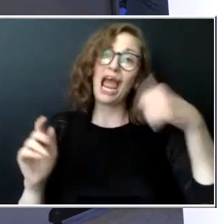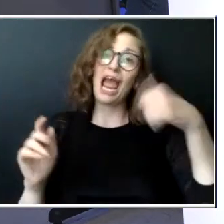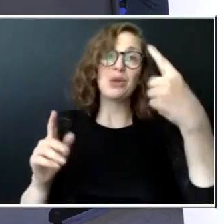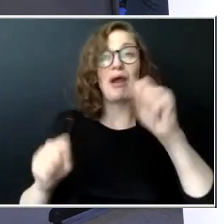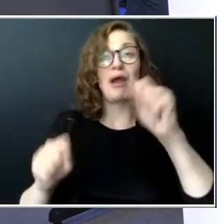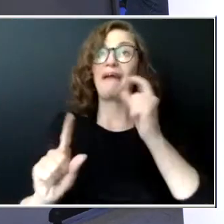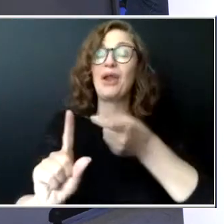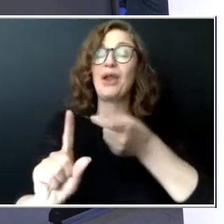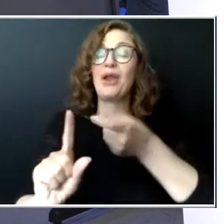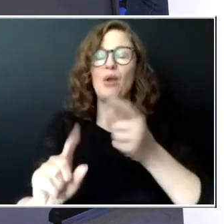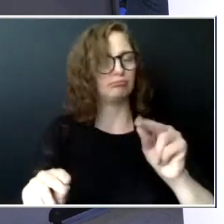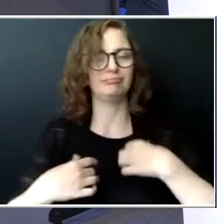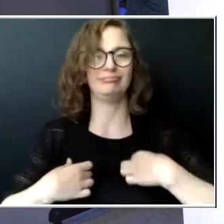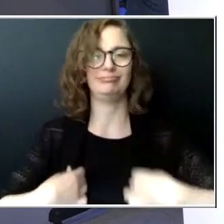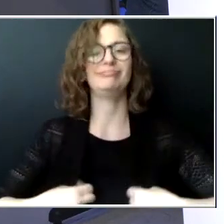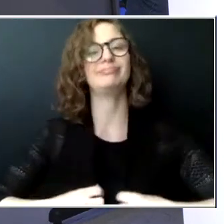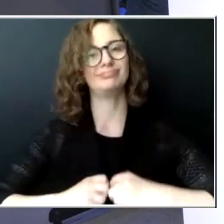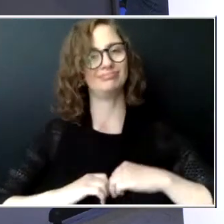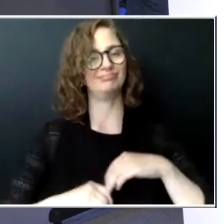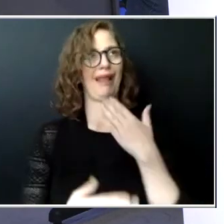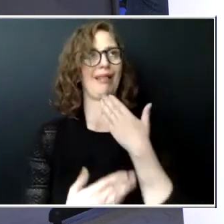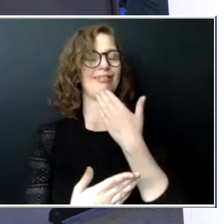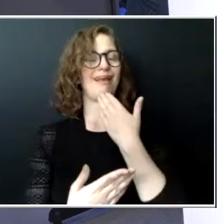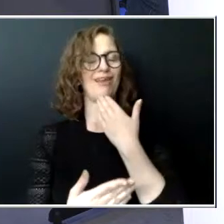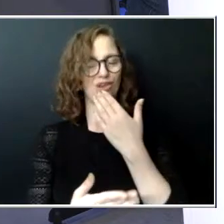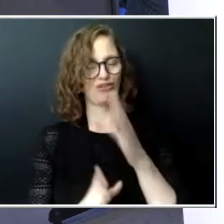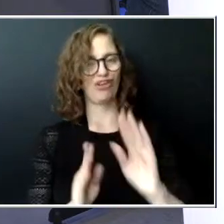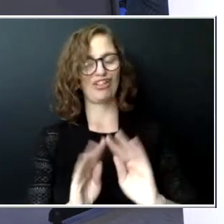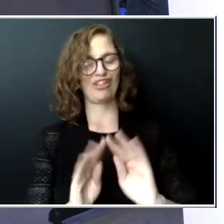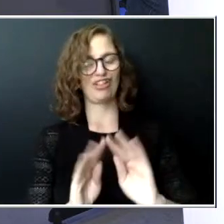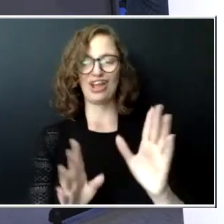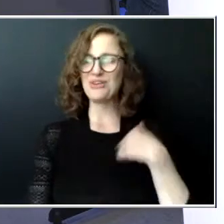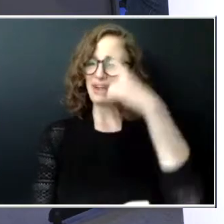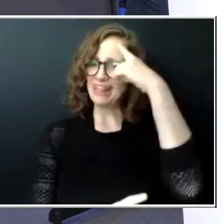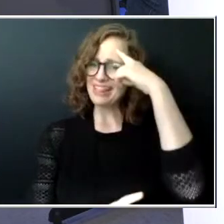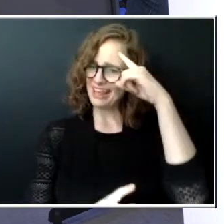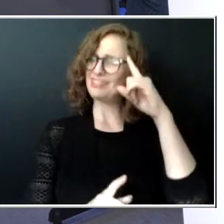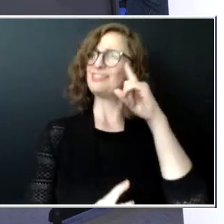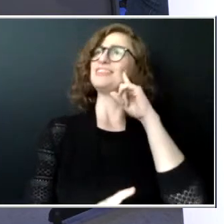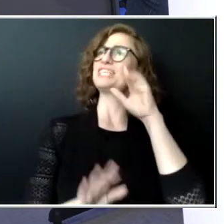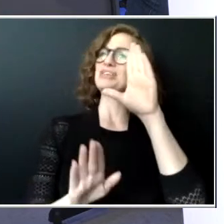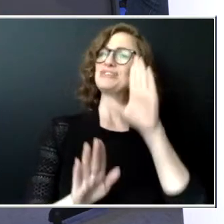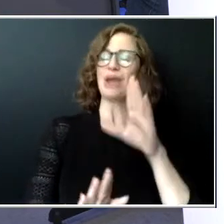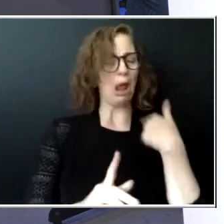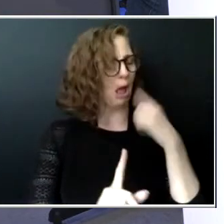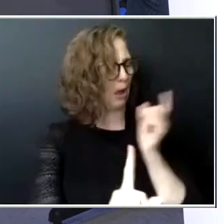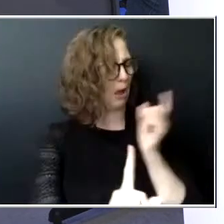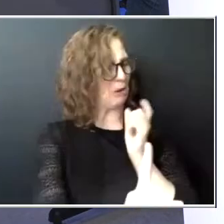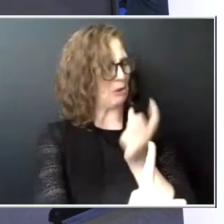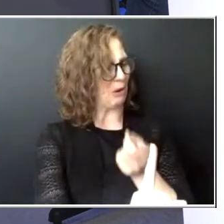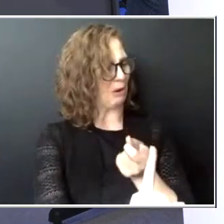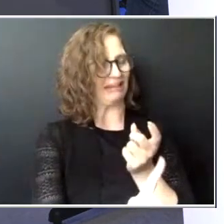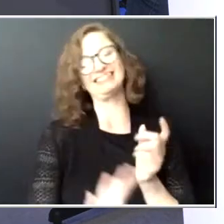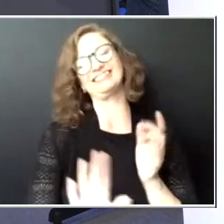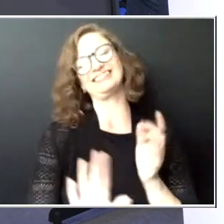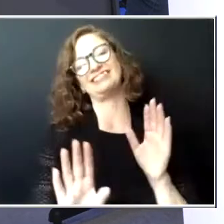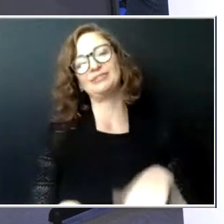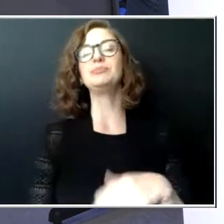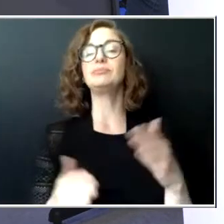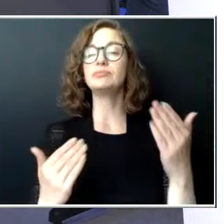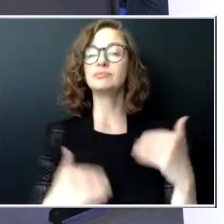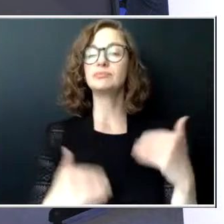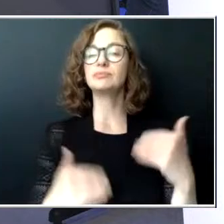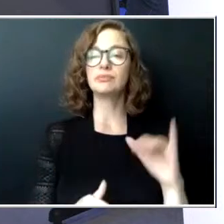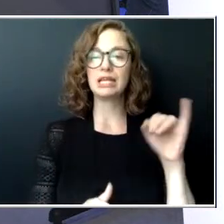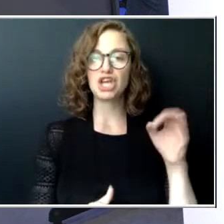when we think go donate your cells, then that's something great. I'm in line. Let me go do that. So, question from Jeremy: can CAR T cell therapy be used for things